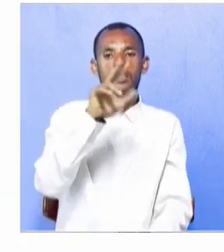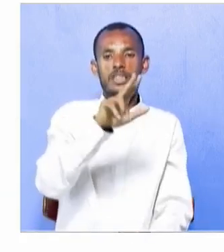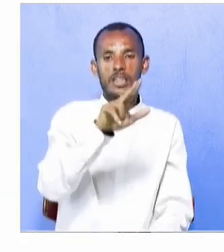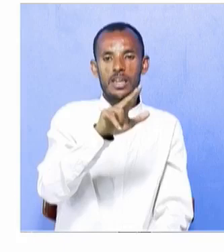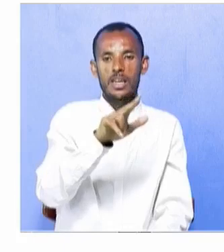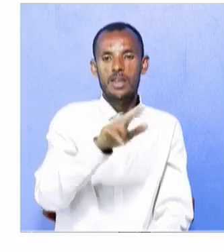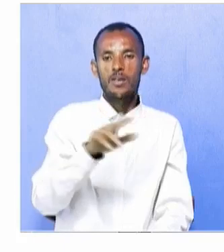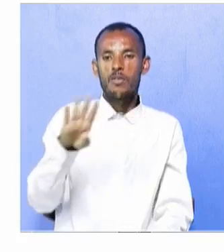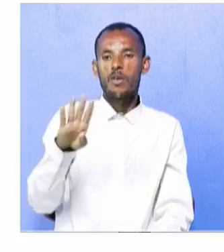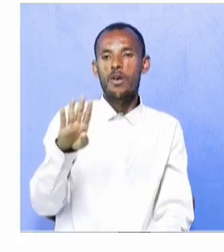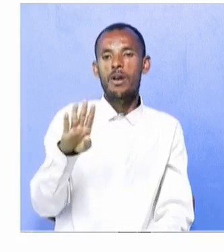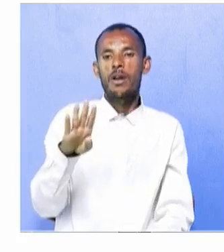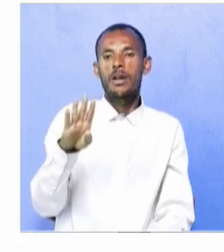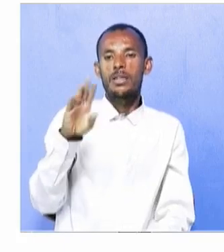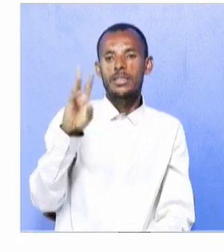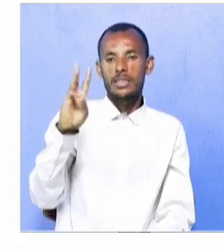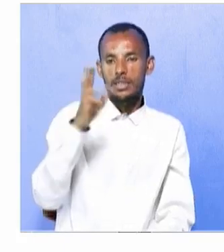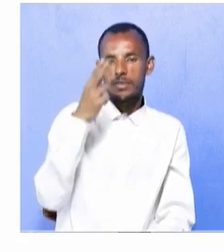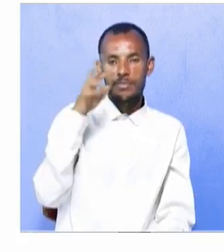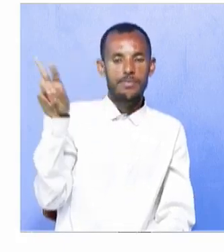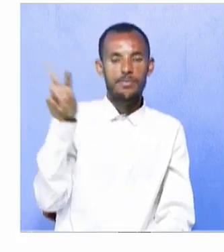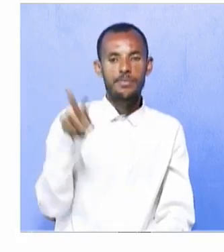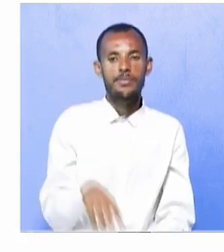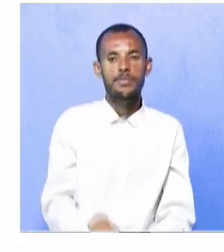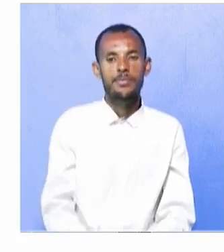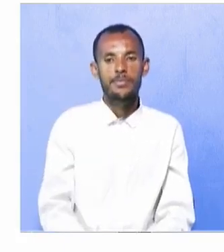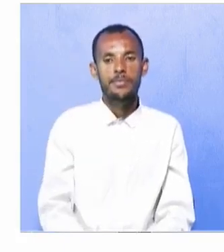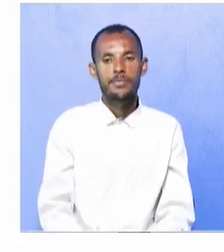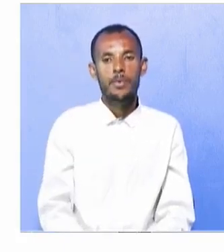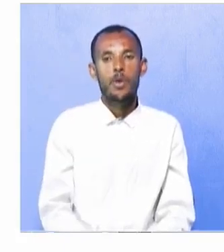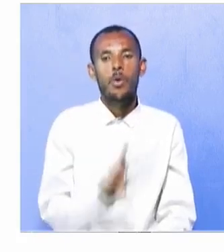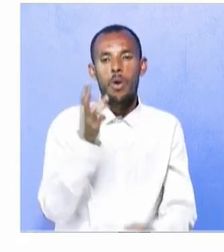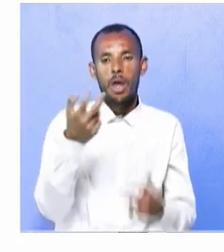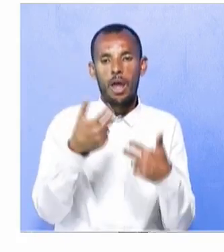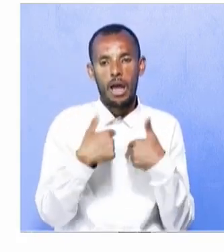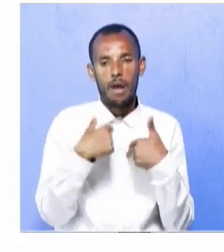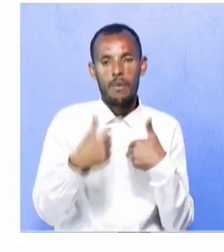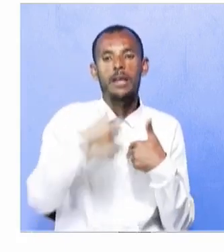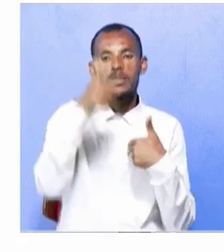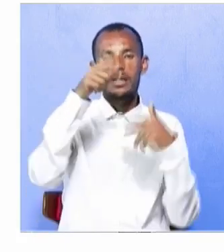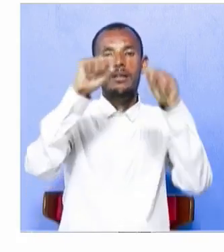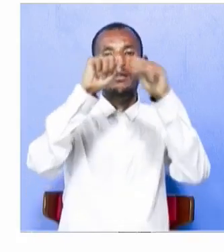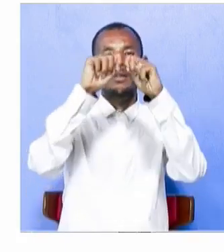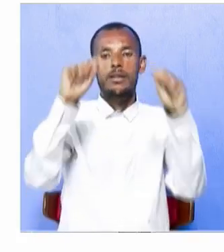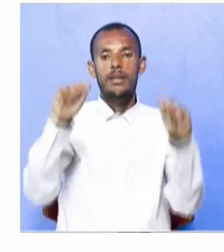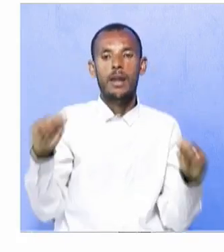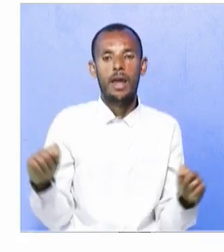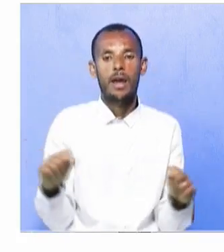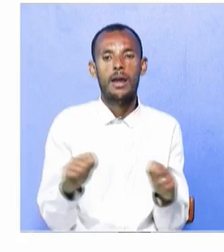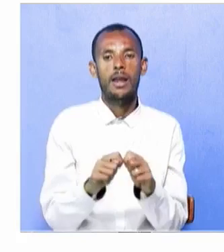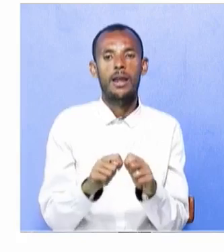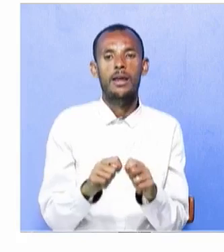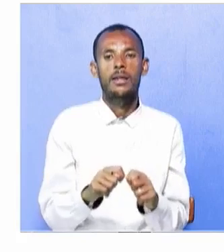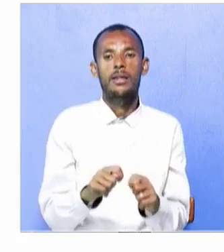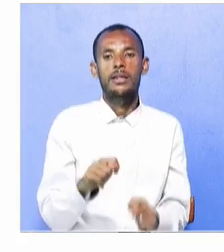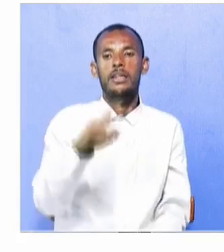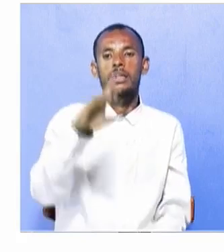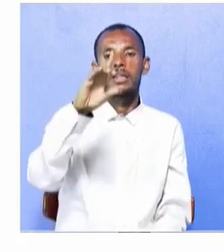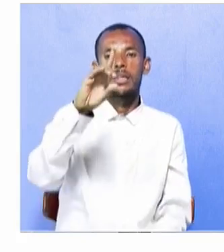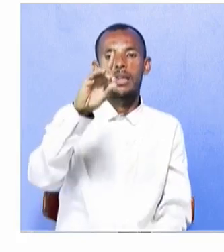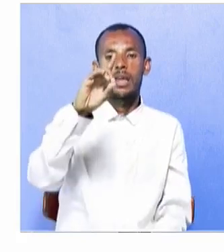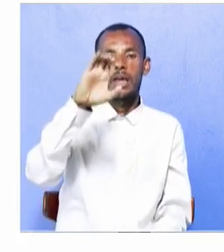4, this is 6, and we have another triangle with vertices